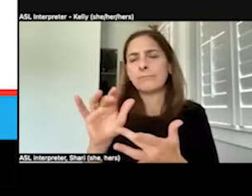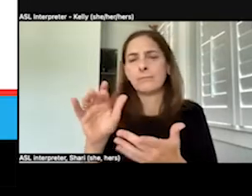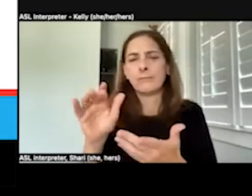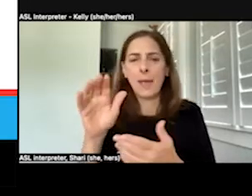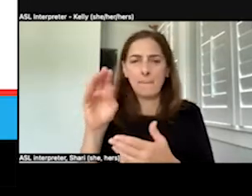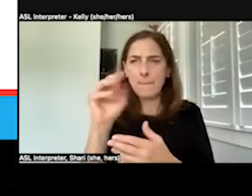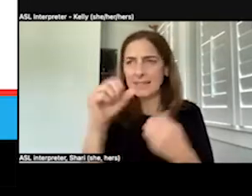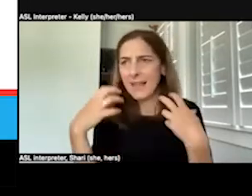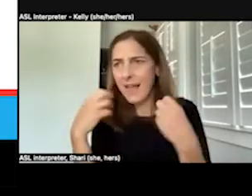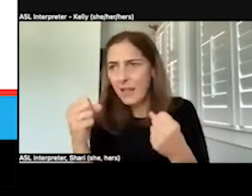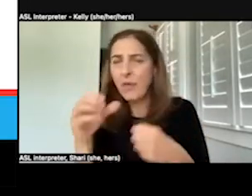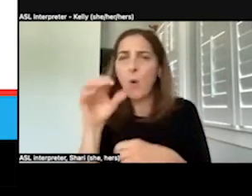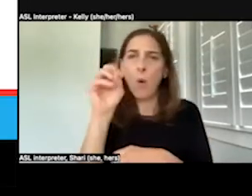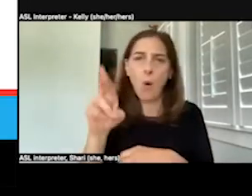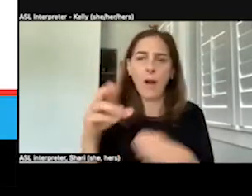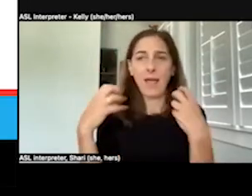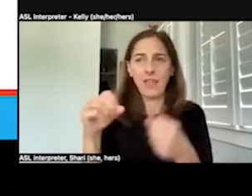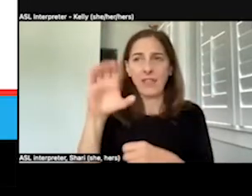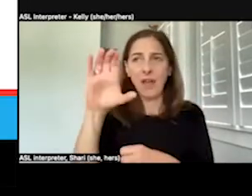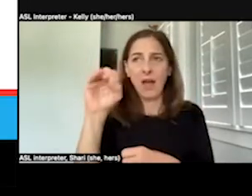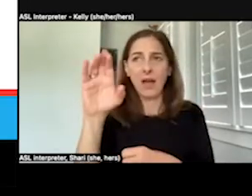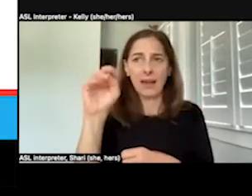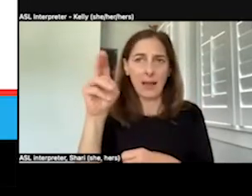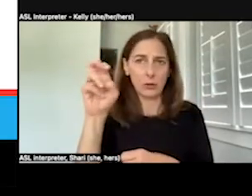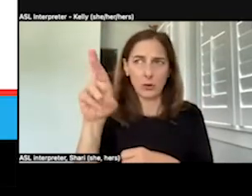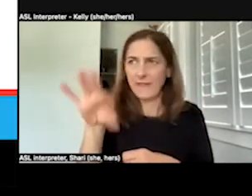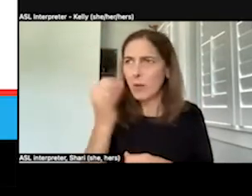out any barriers to care or coverage.